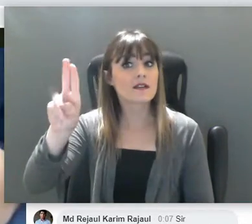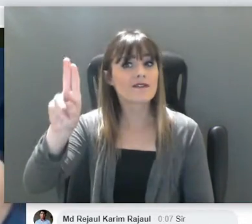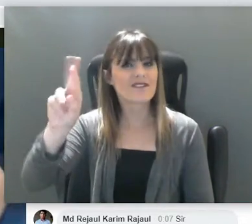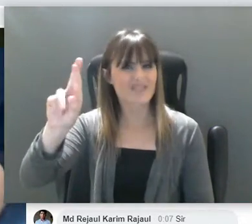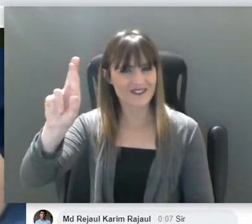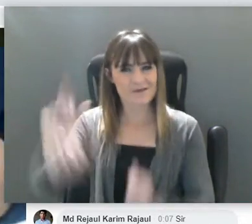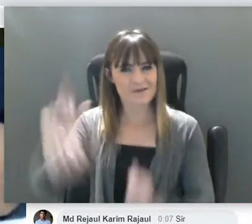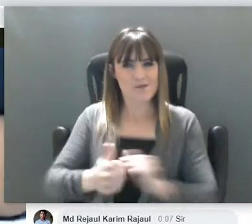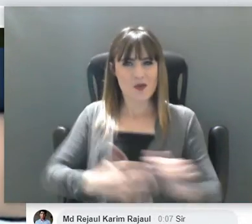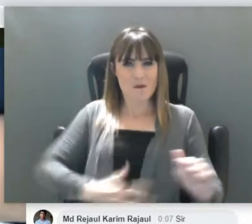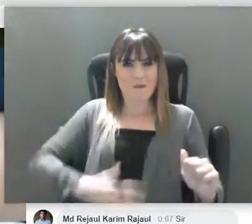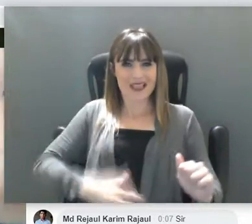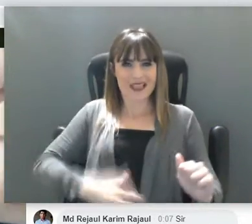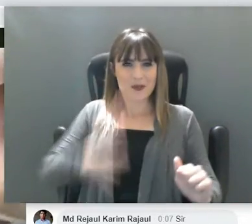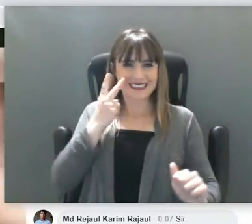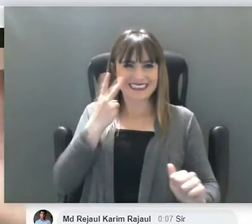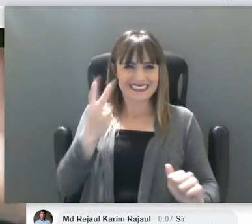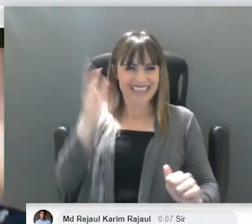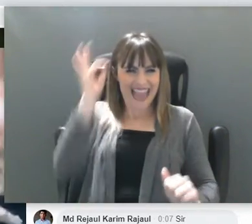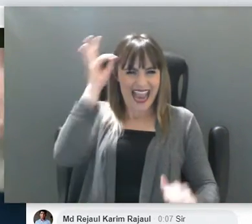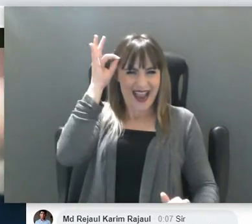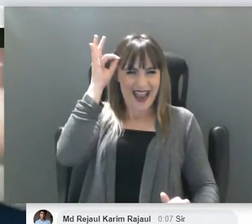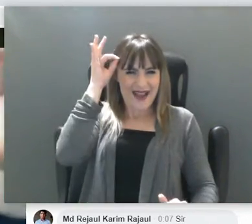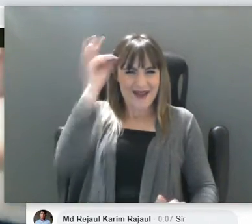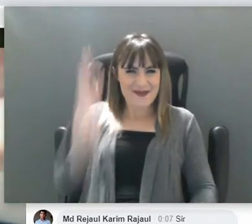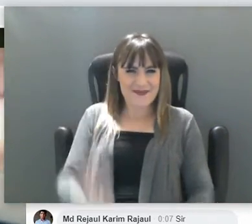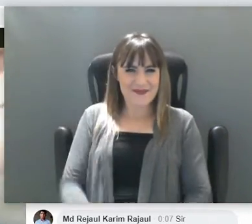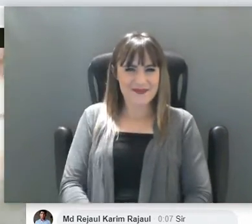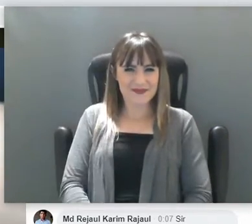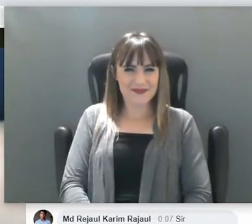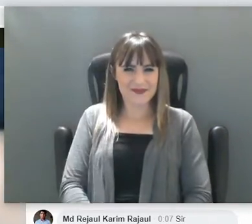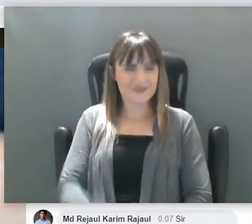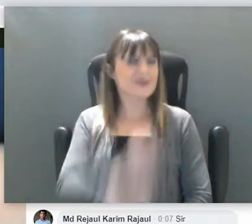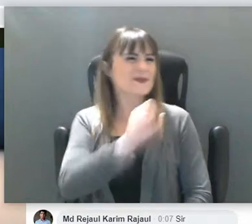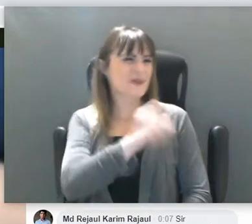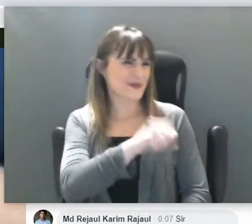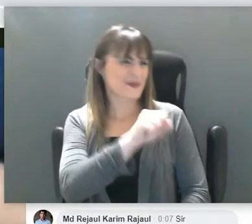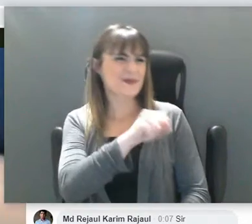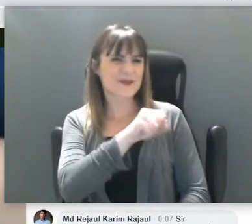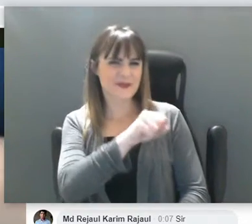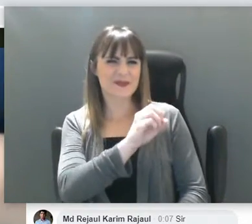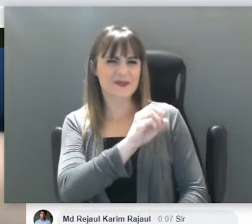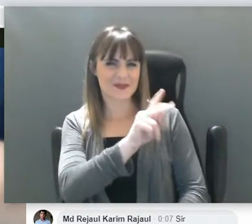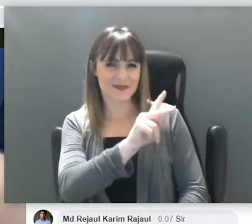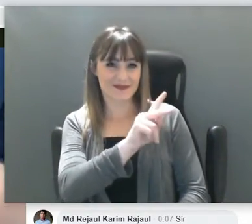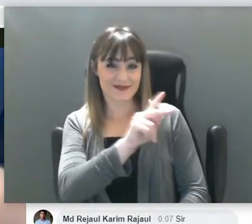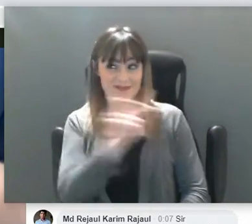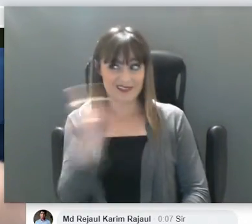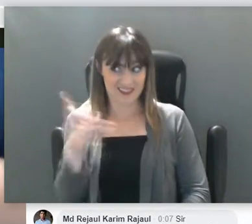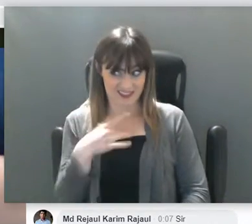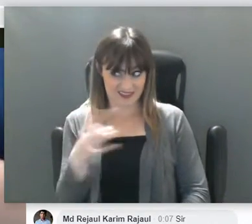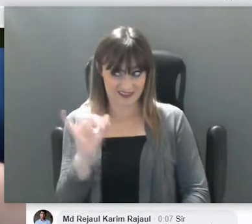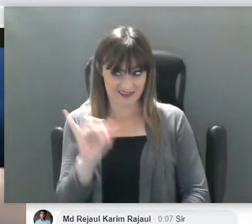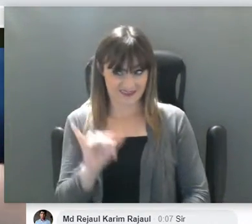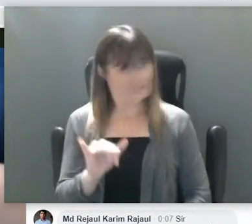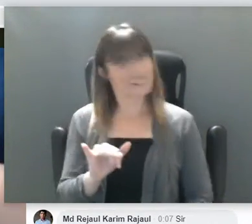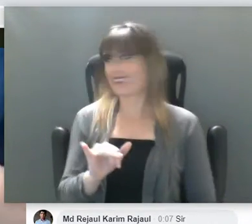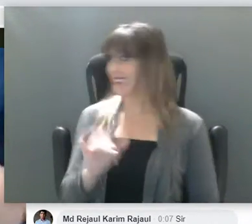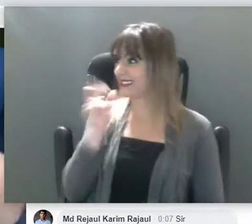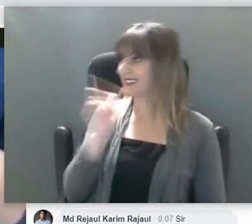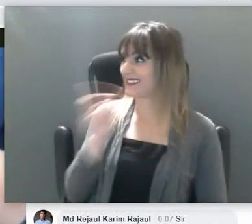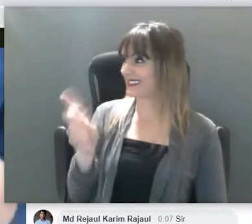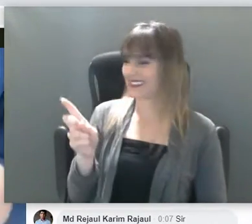that you guys will recognize is all that hair she has there. Okay. Does she like that? She's like, tickle, not so much. Tickle.